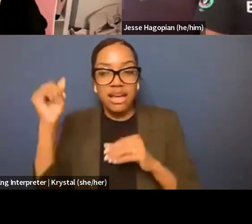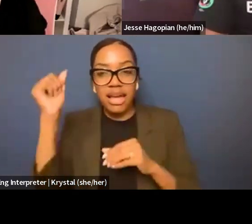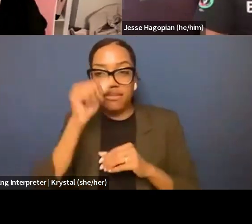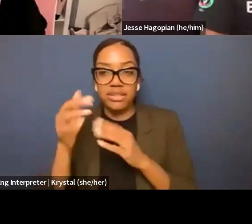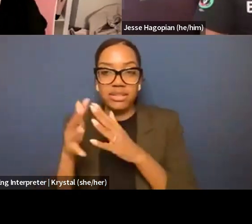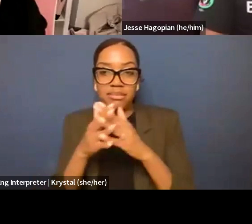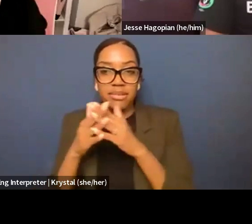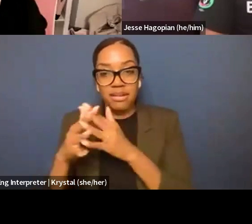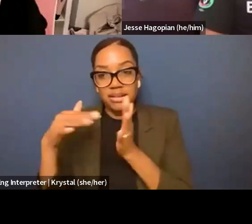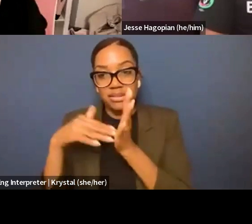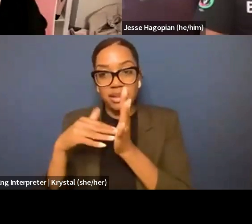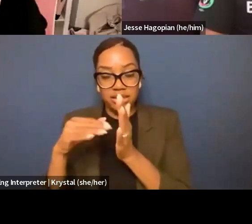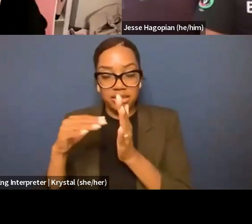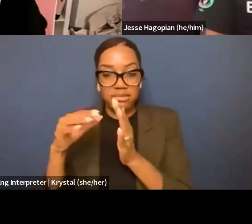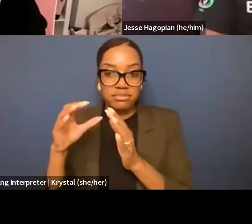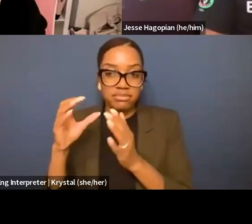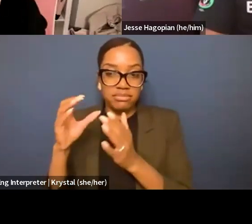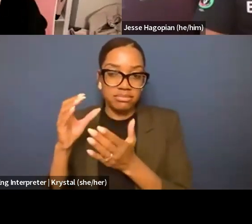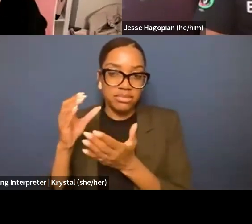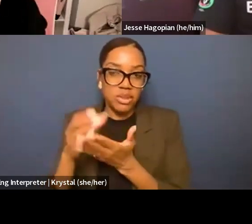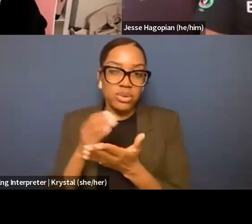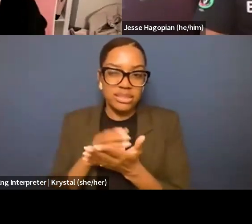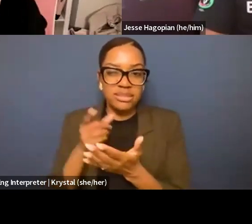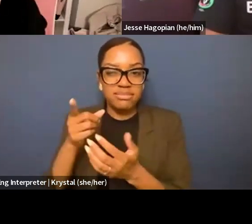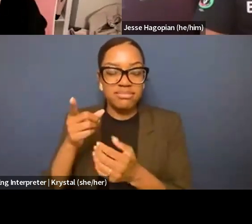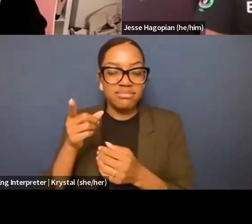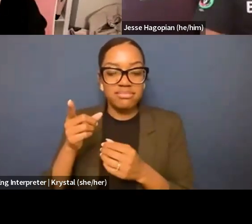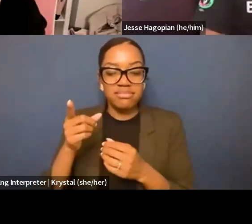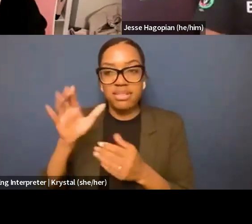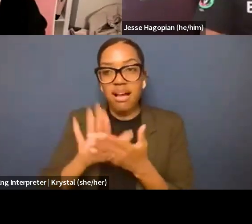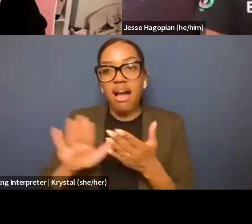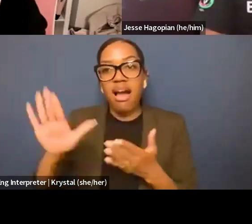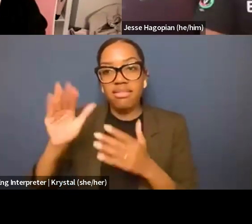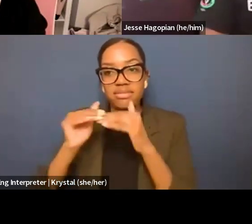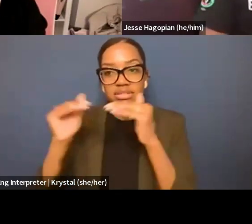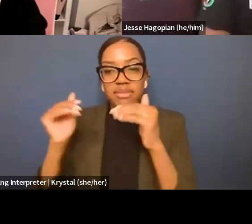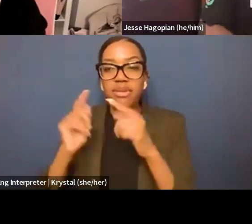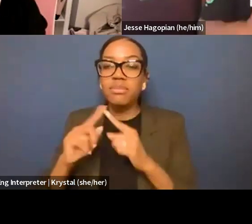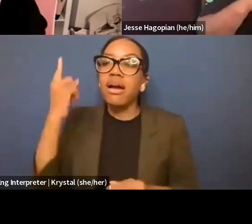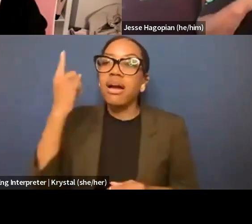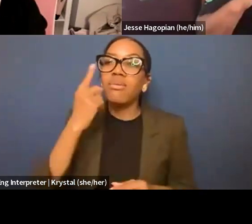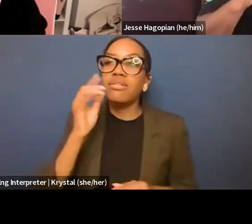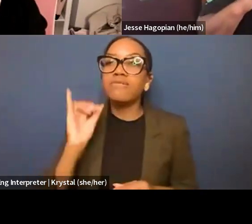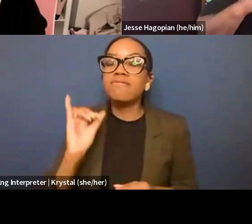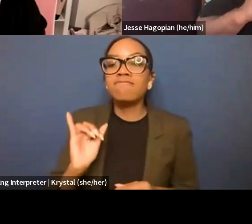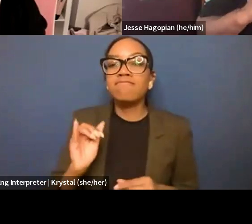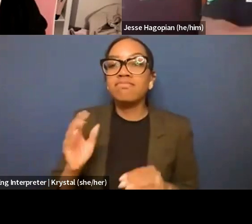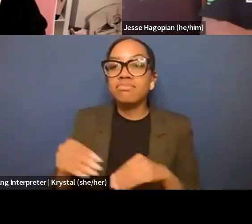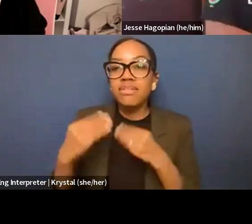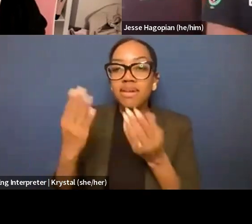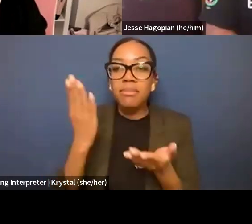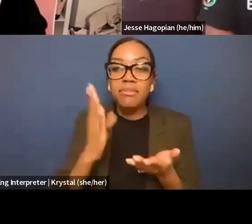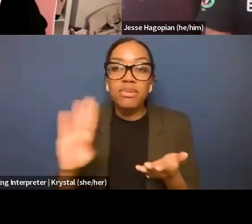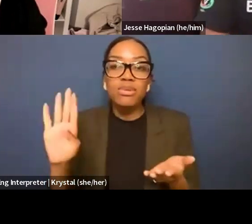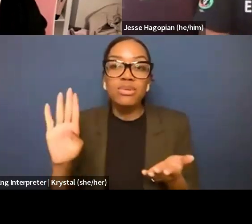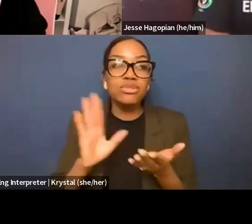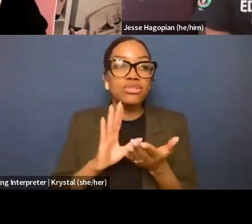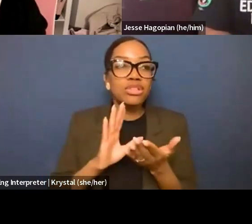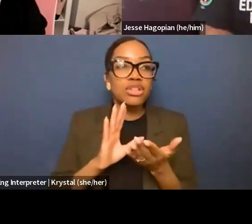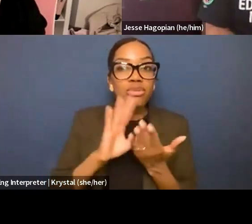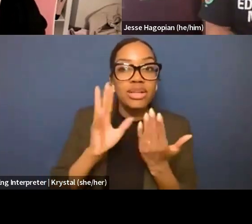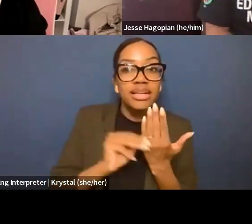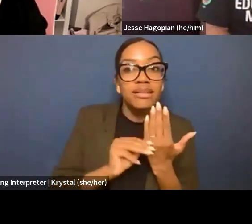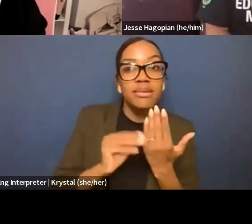college level, but to think about what would it mean to offer sort of a blues curricula, blues education in the present